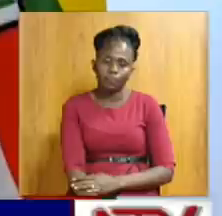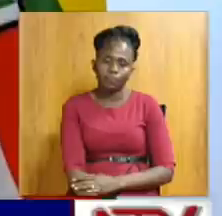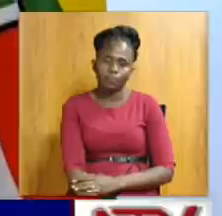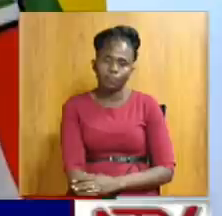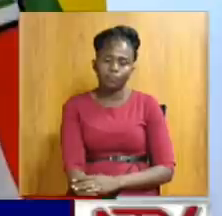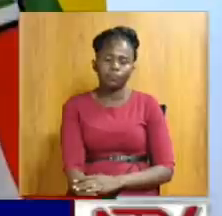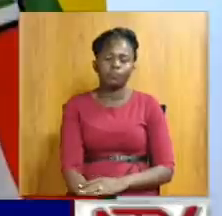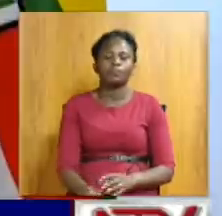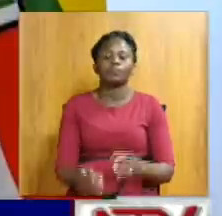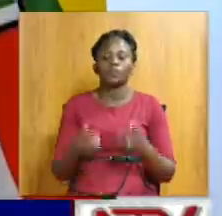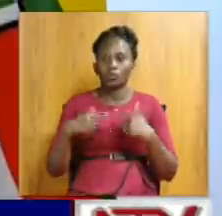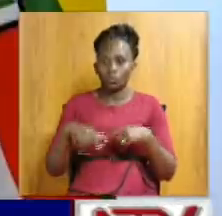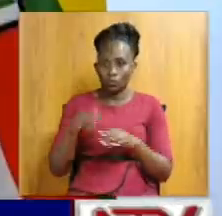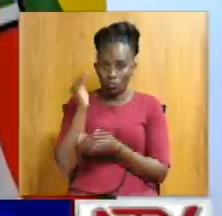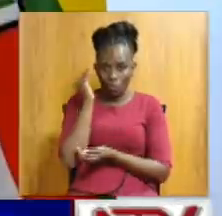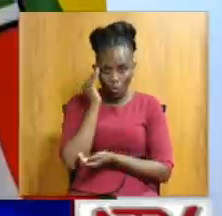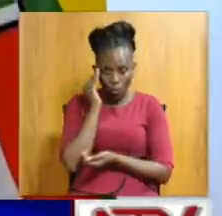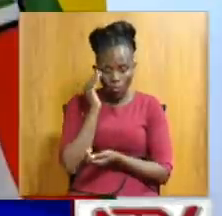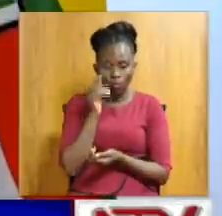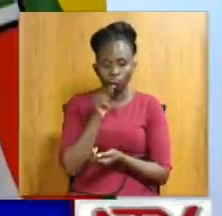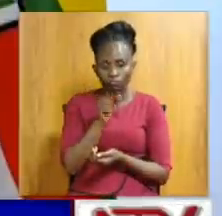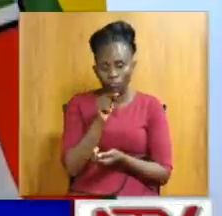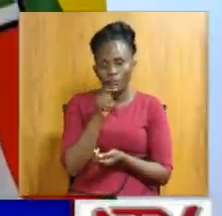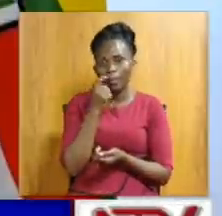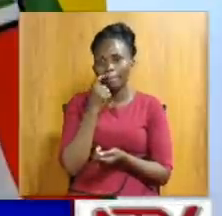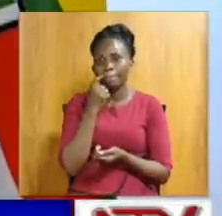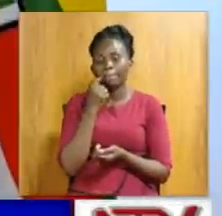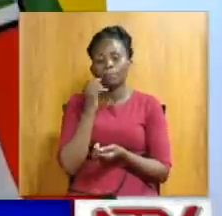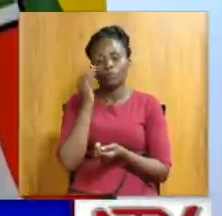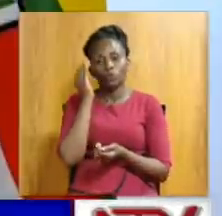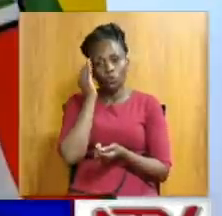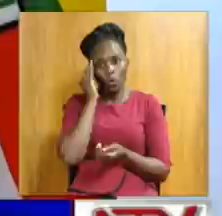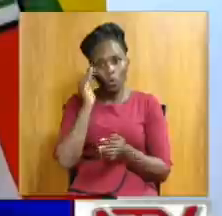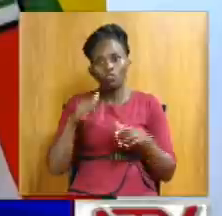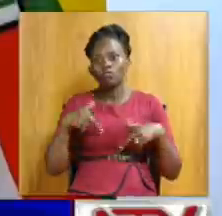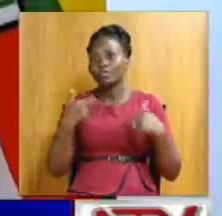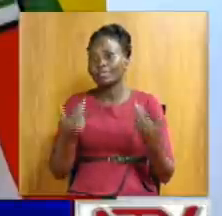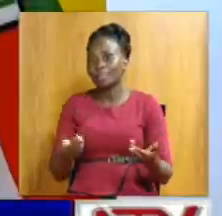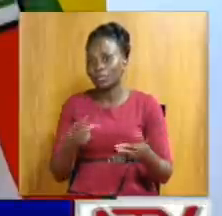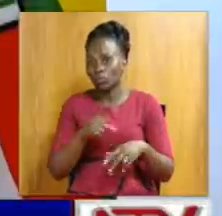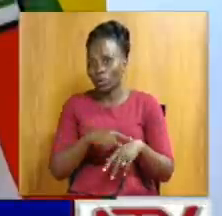We shall know the results of this clinical trial by May